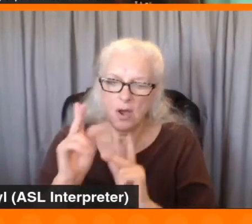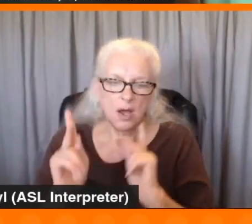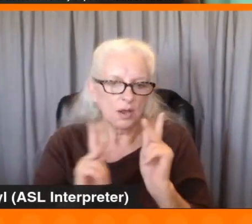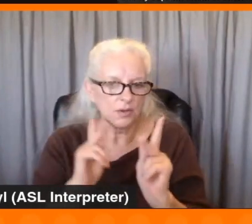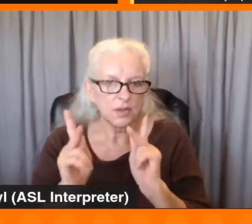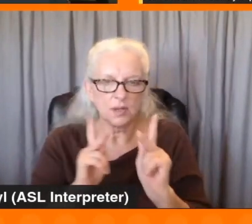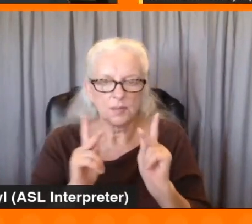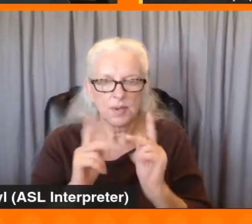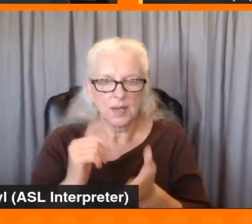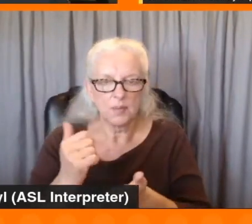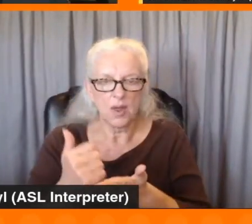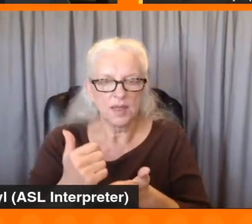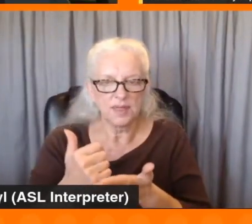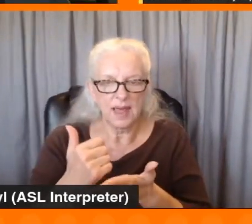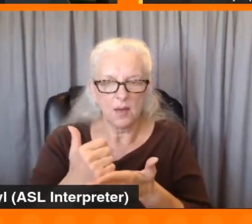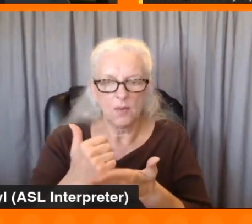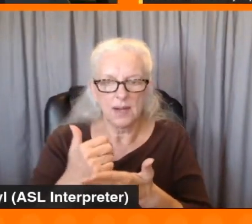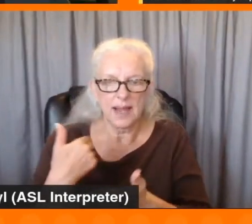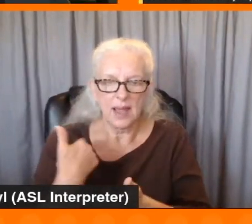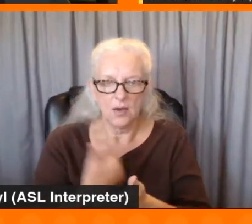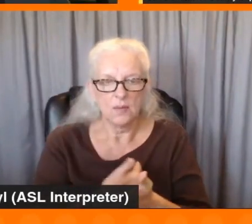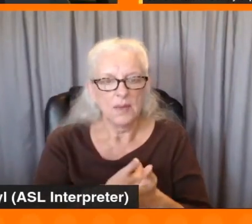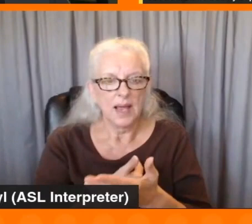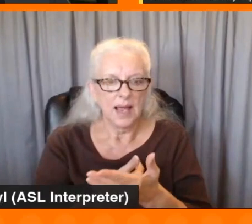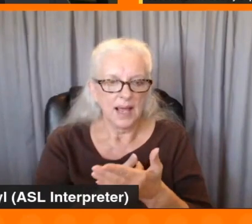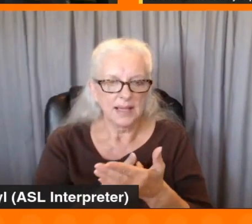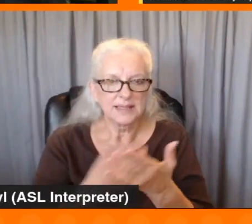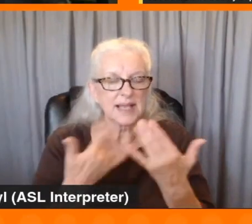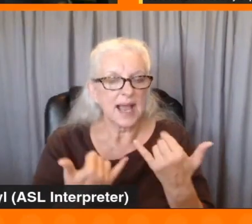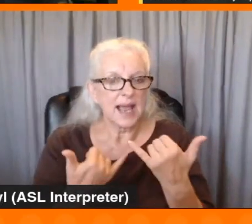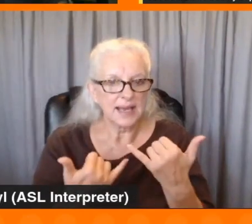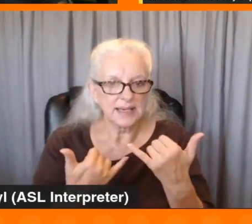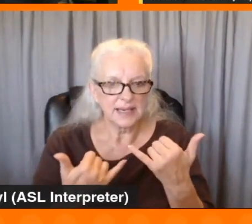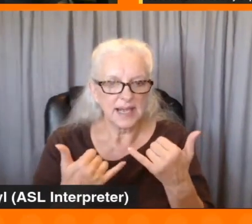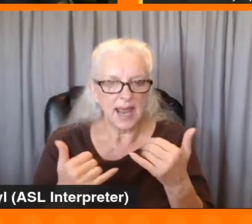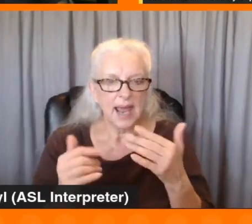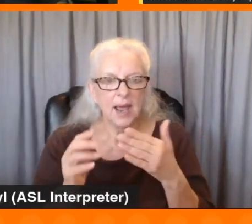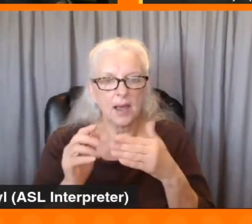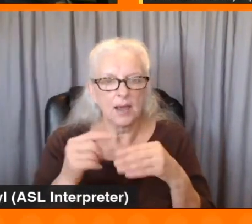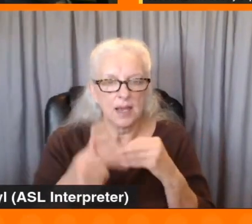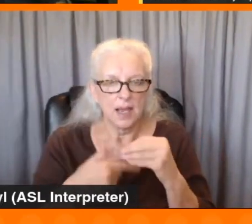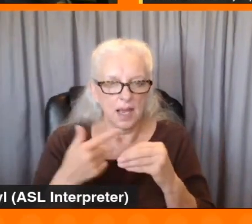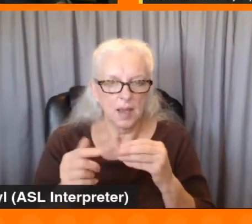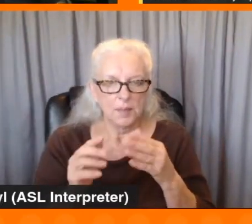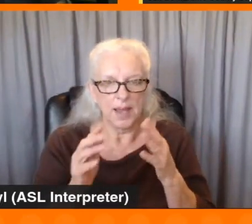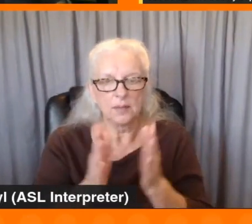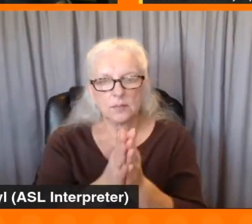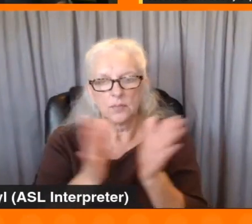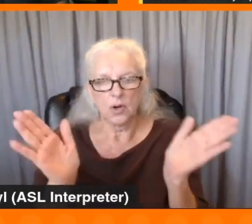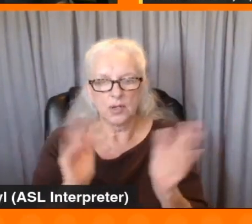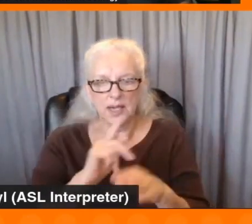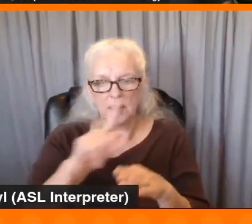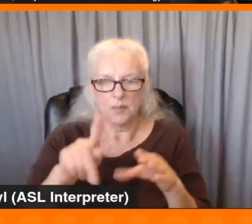Patel, who will lead us through a conversation about broadening participation in computing.